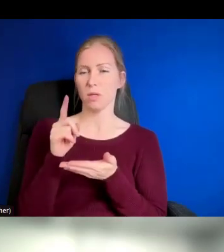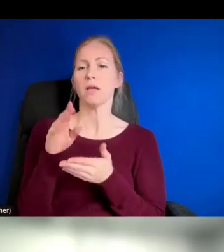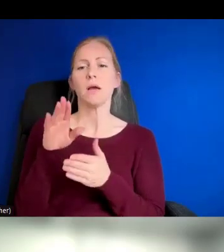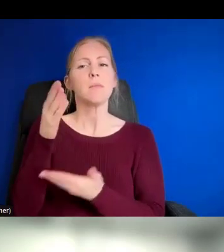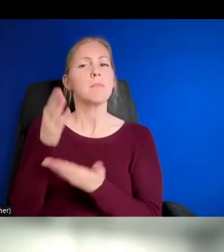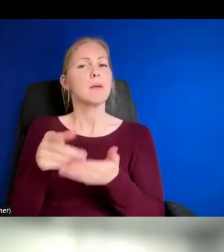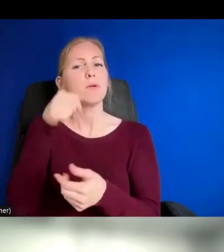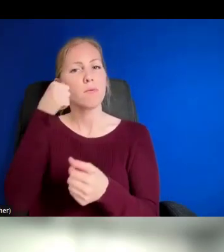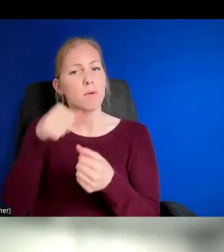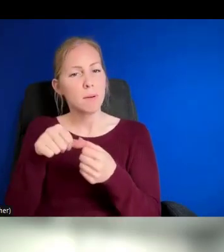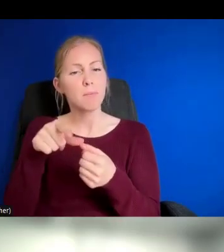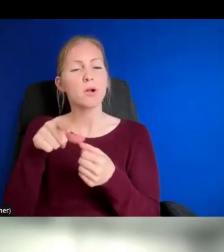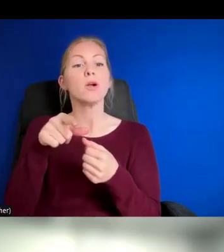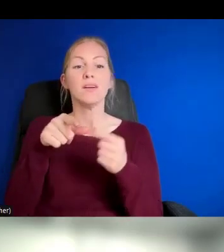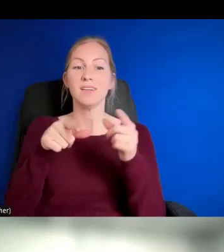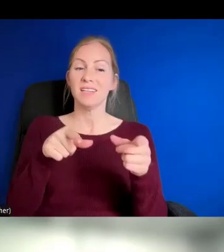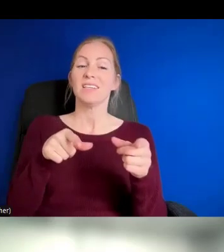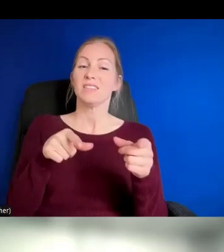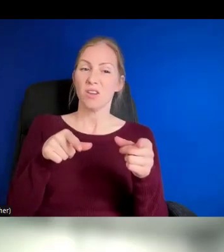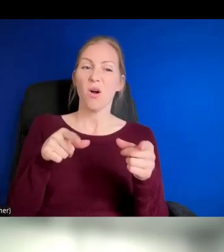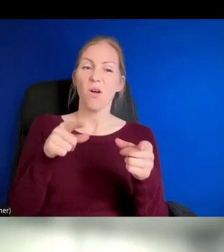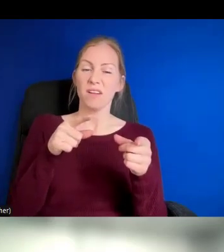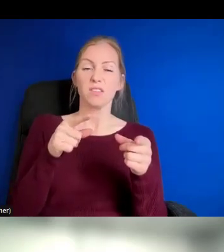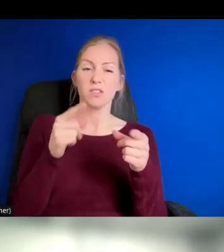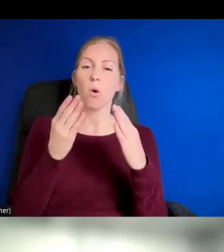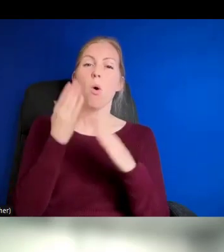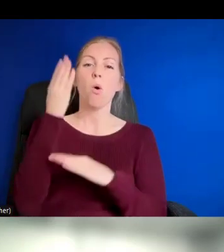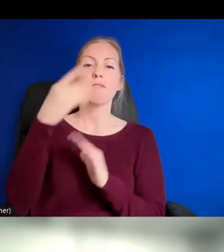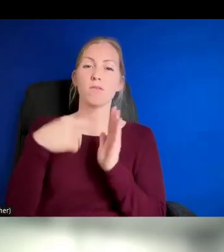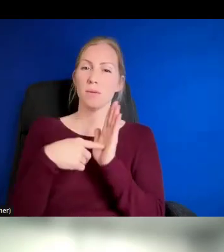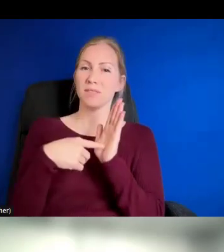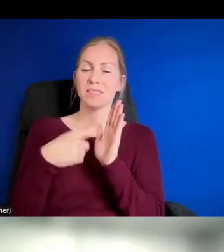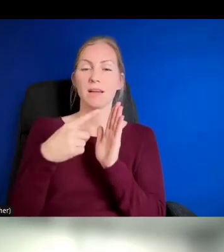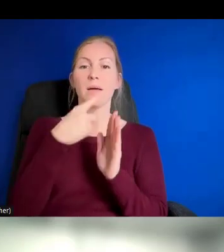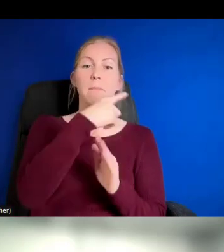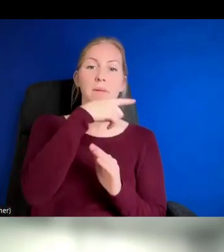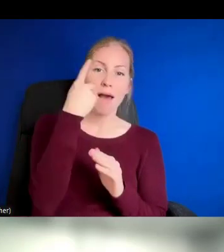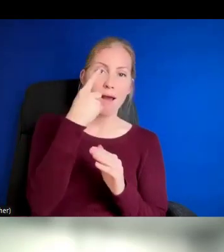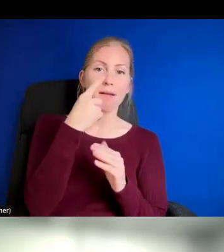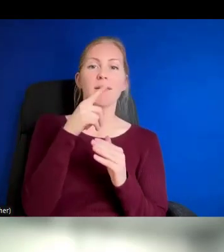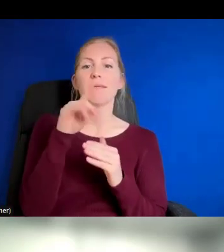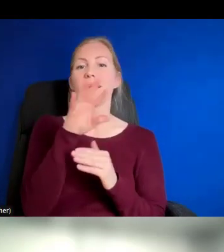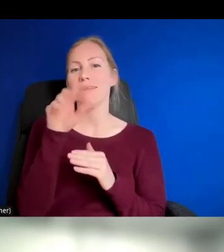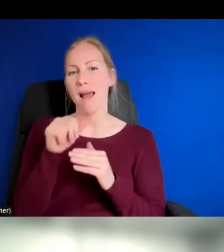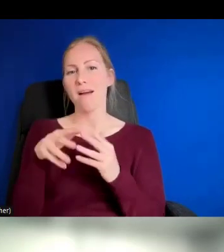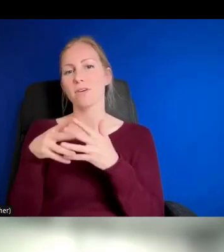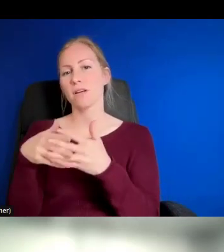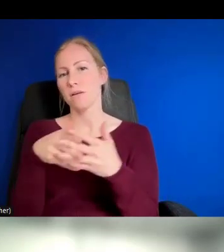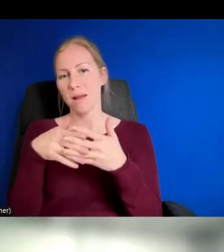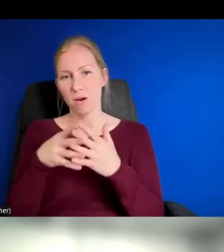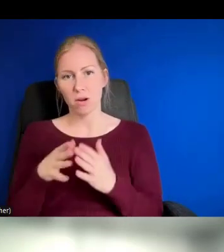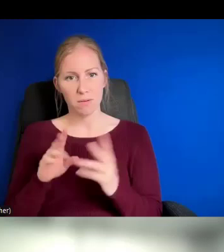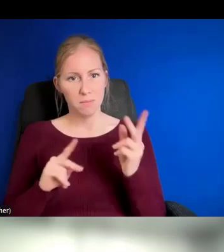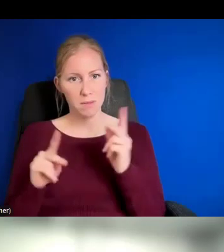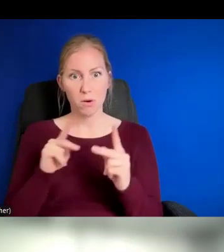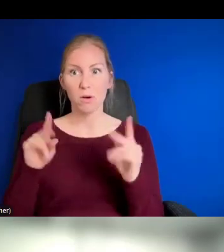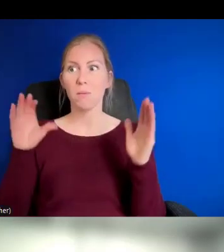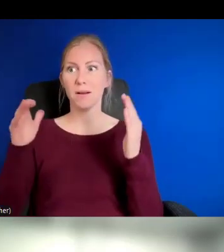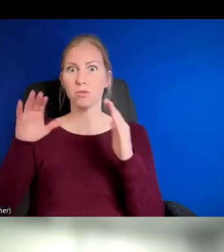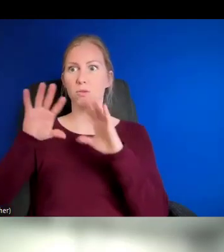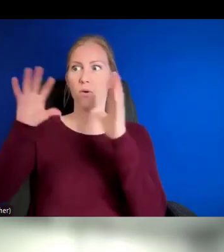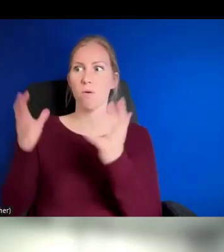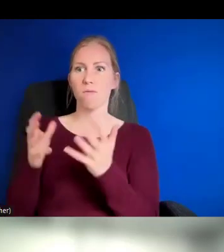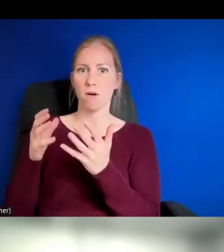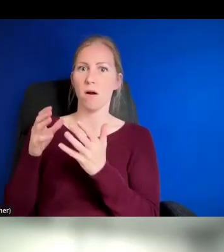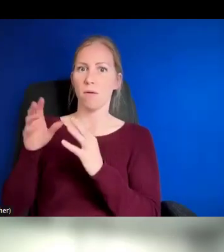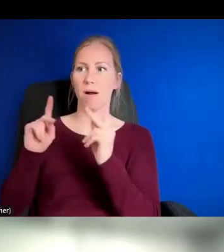also chronically overrepresents Black and African American folks in comparison to the overall population in Massachusetts. But